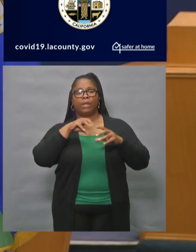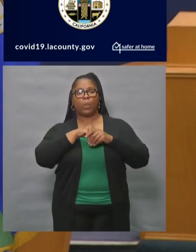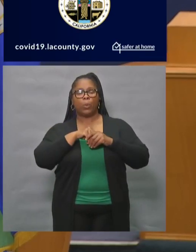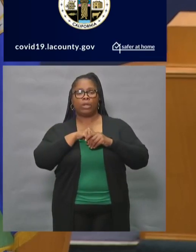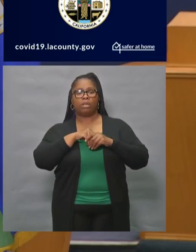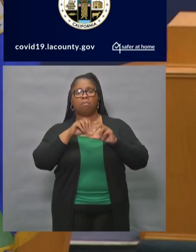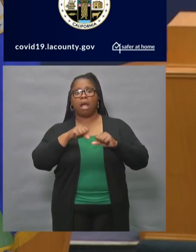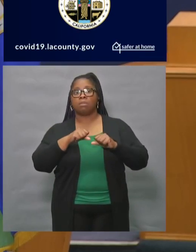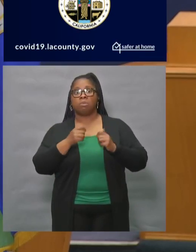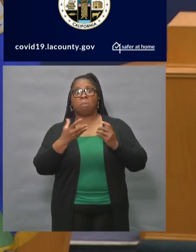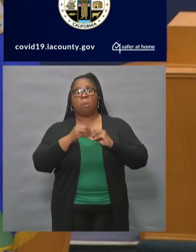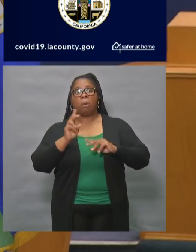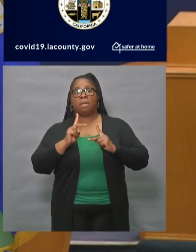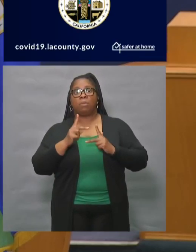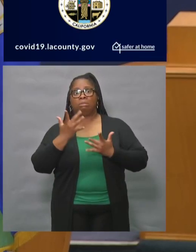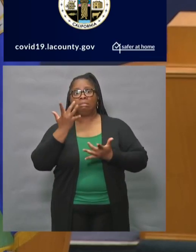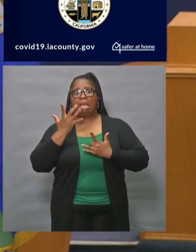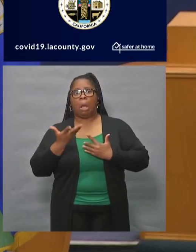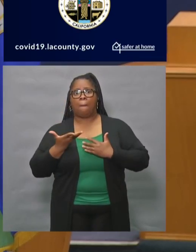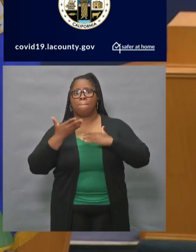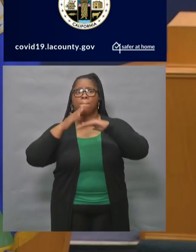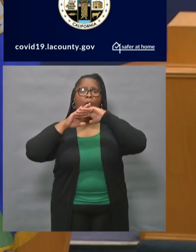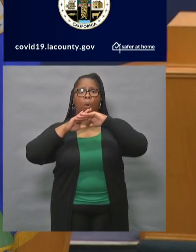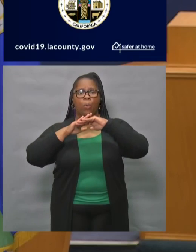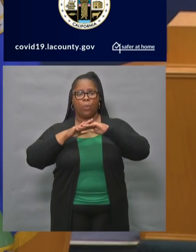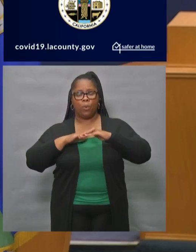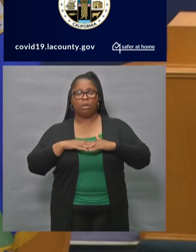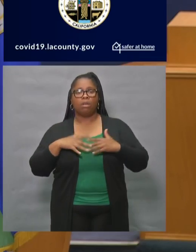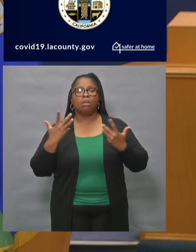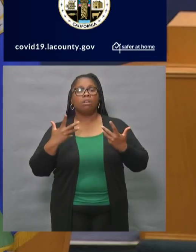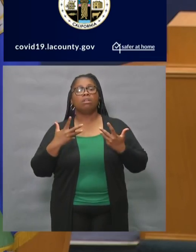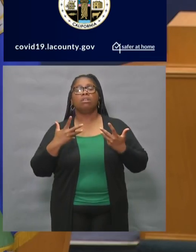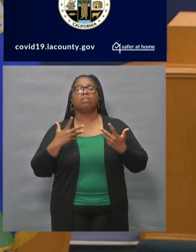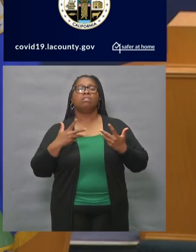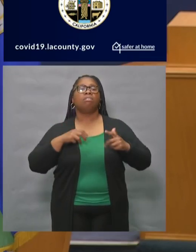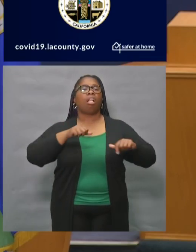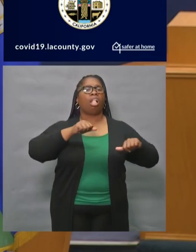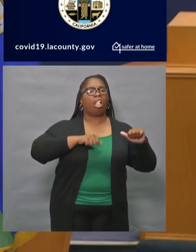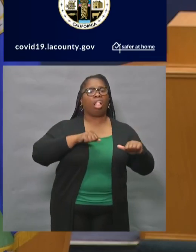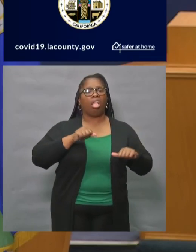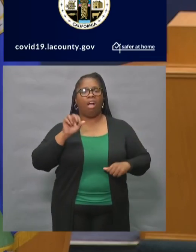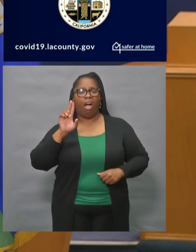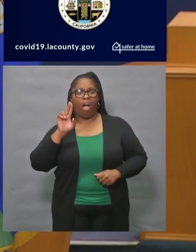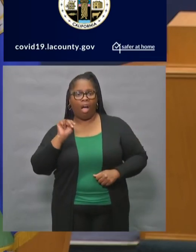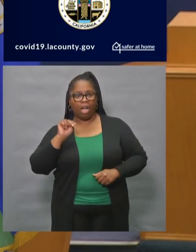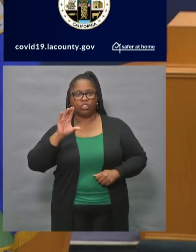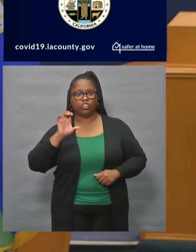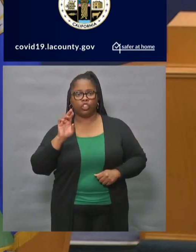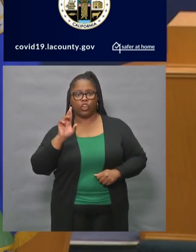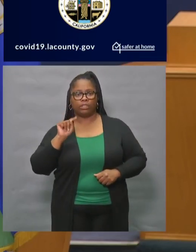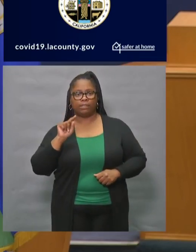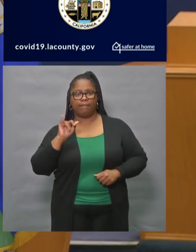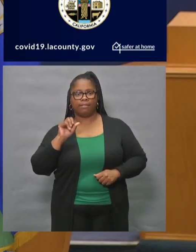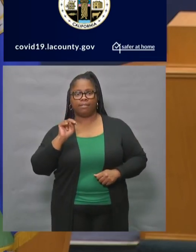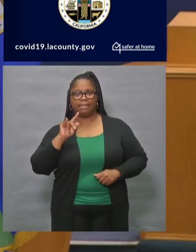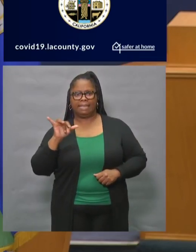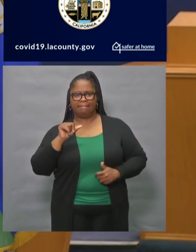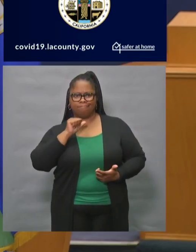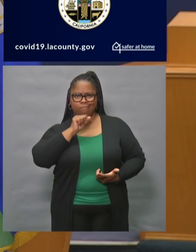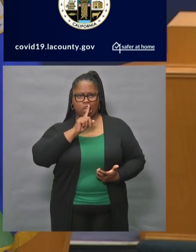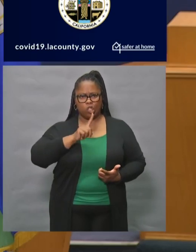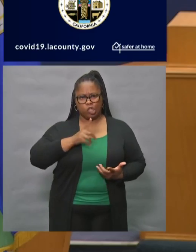it could go up quite quickly. When one averages over all that uncertainty, or as we did about 10 days